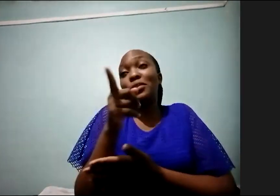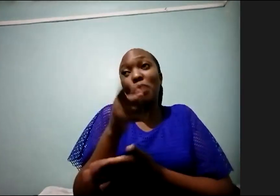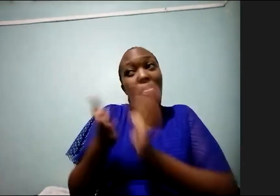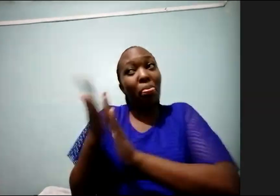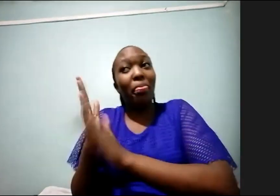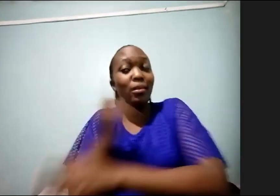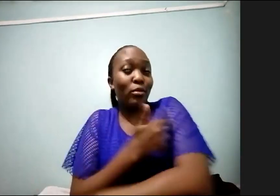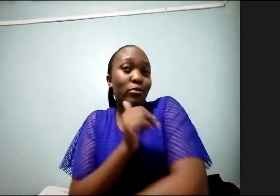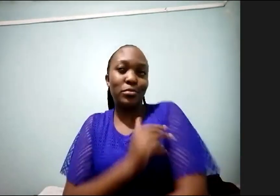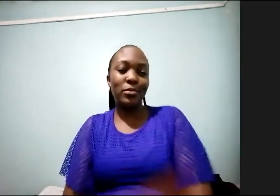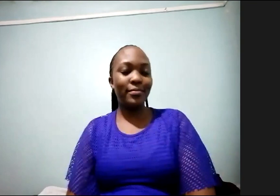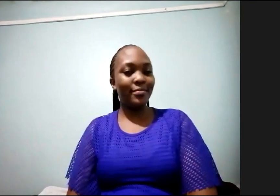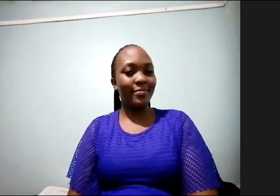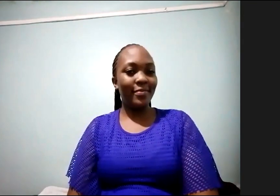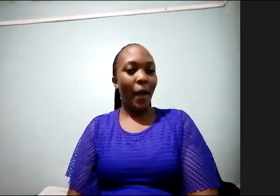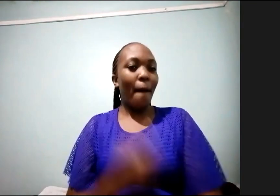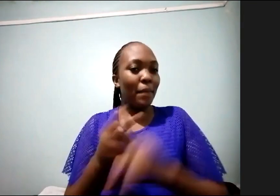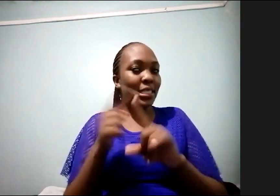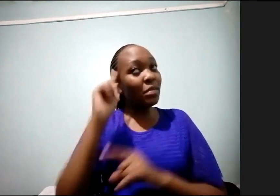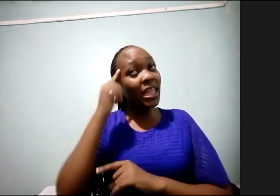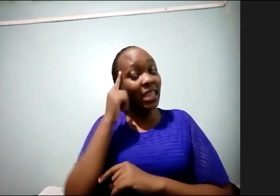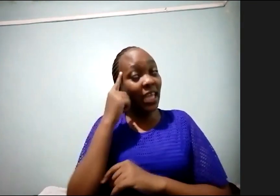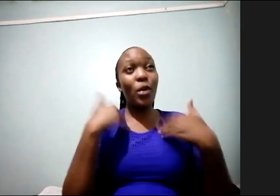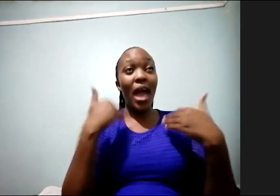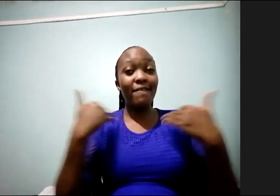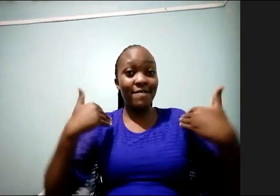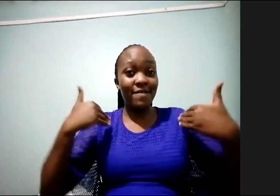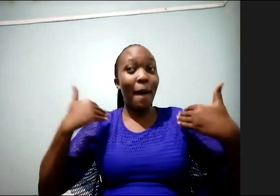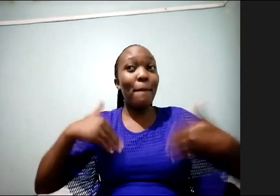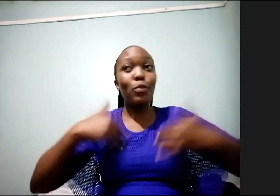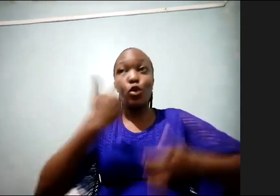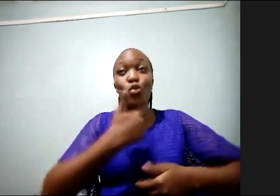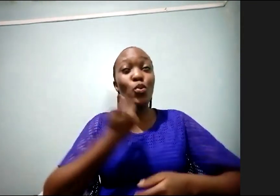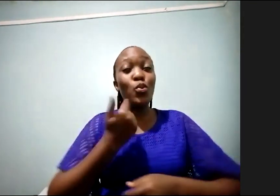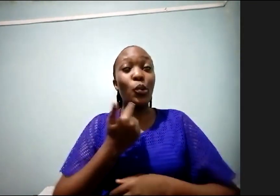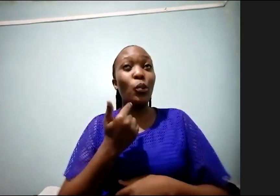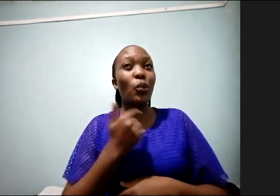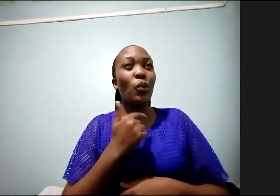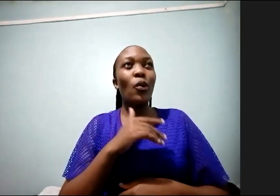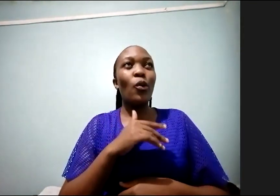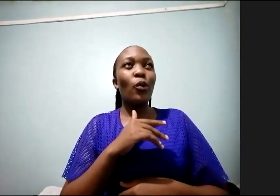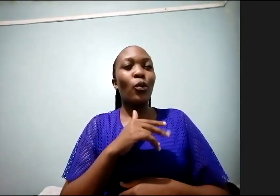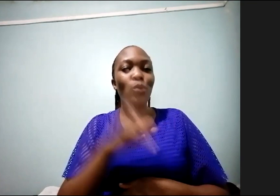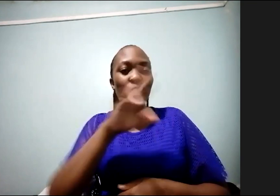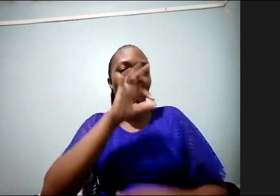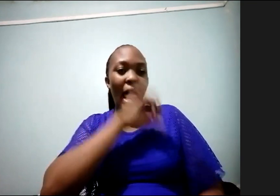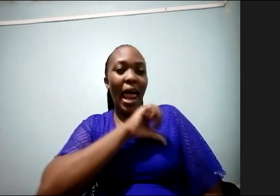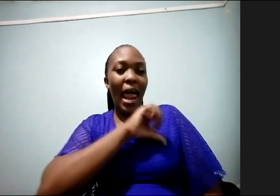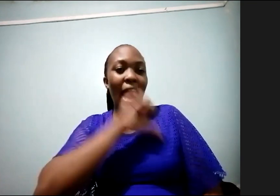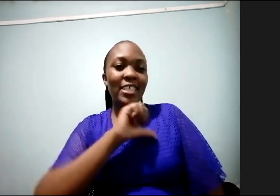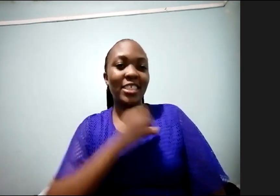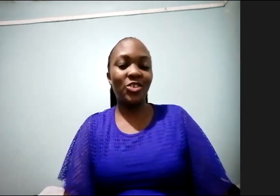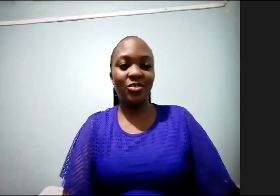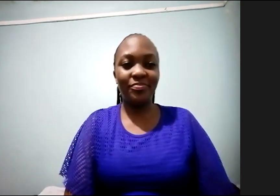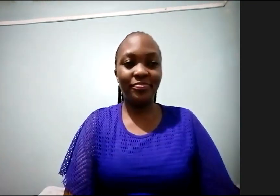advantage, yeah, most of the time. So, And maybe how, these are the questions that we should be asking George. How do we go about it? Because we are bound to be